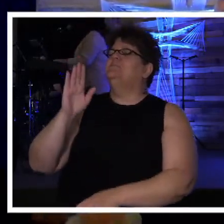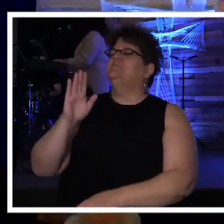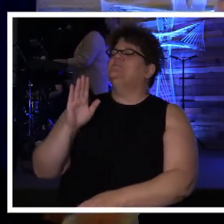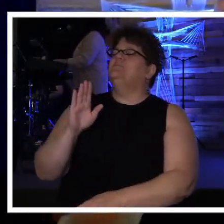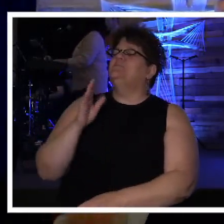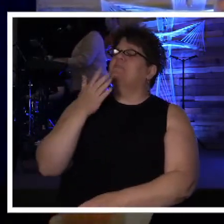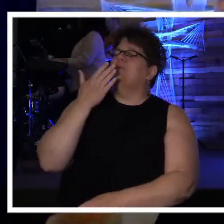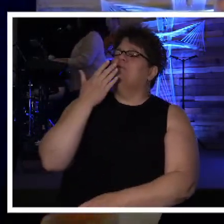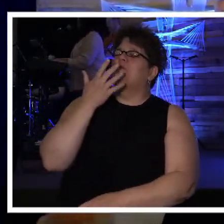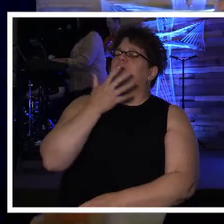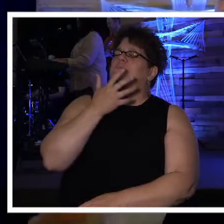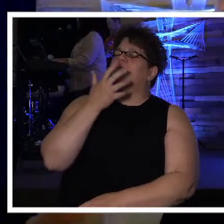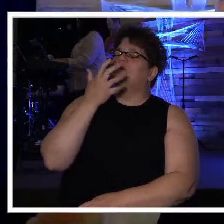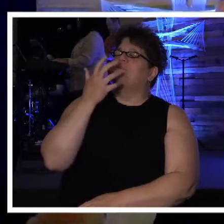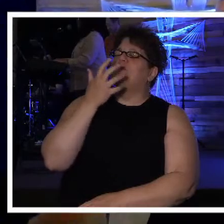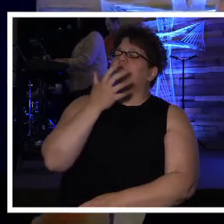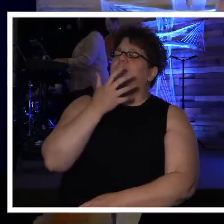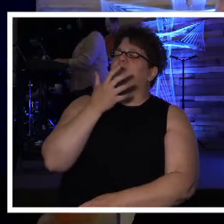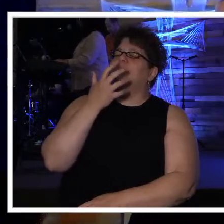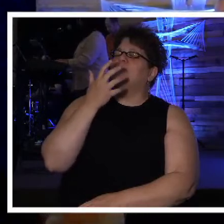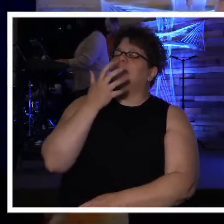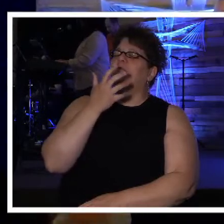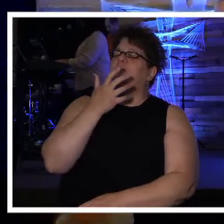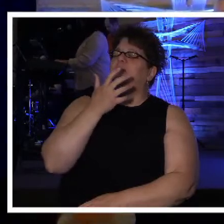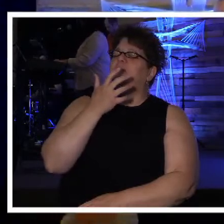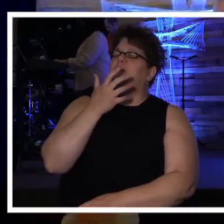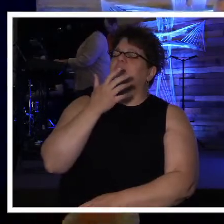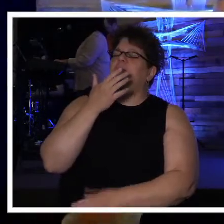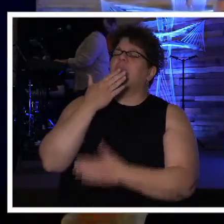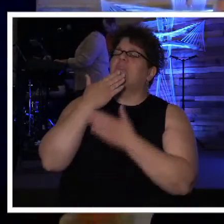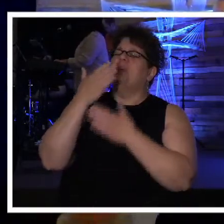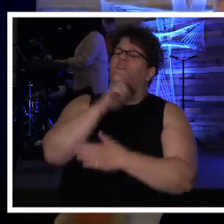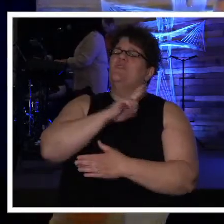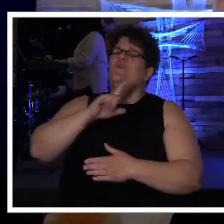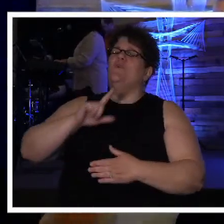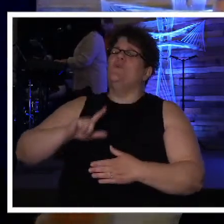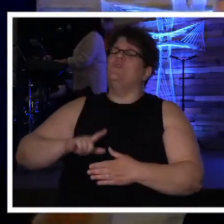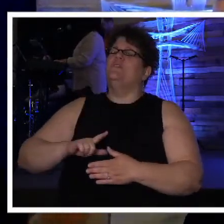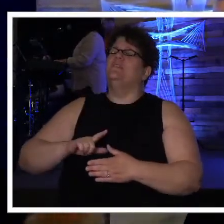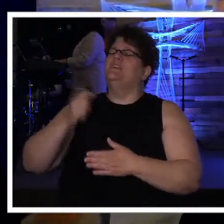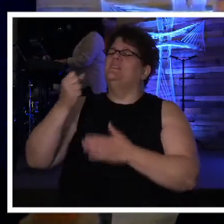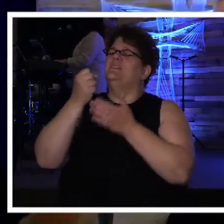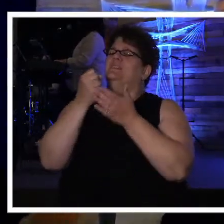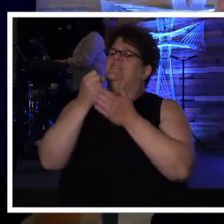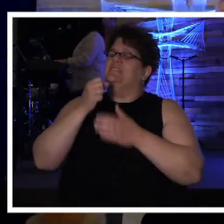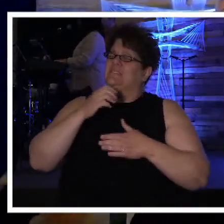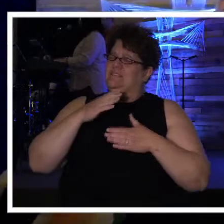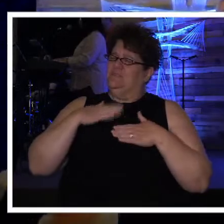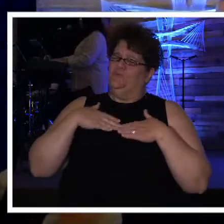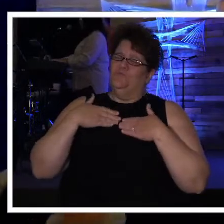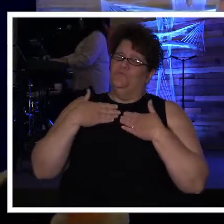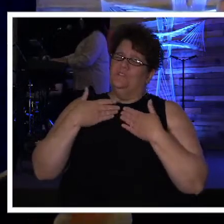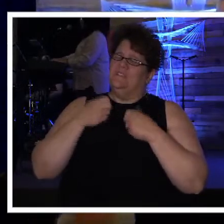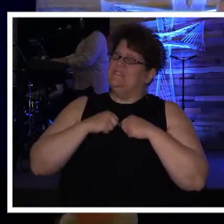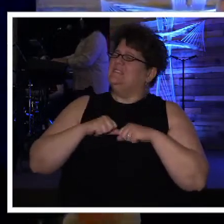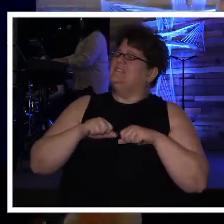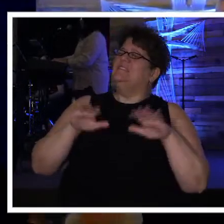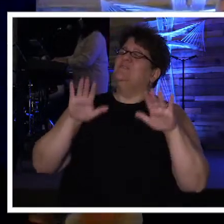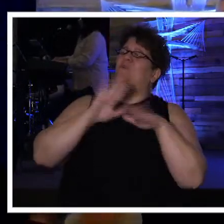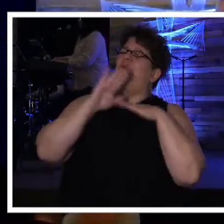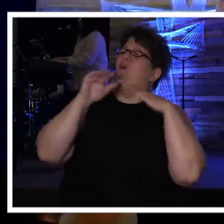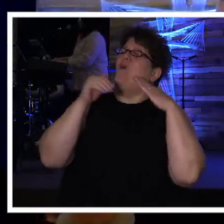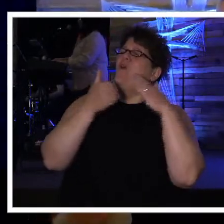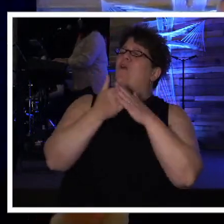So loving, God. We thank you, Lord, for giving your all to us when you came and died on the